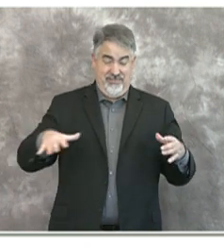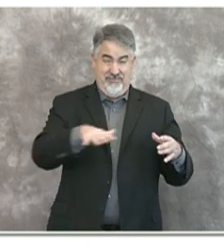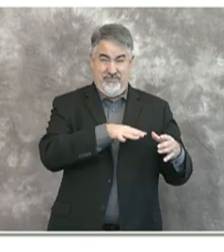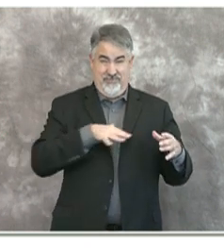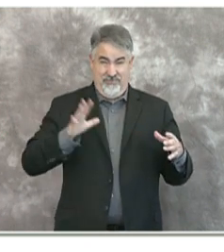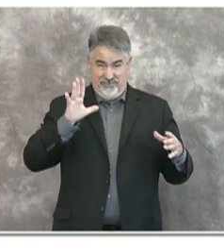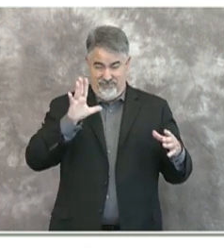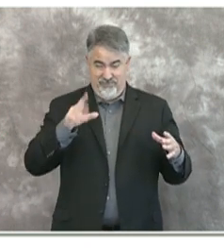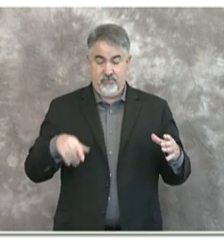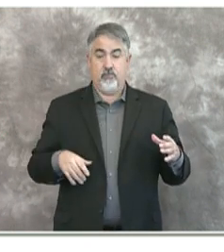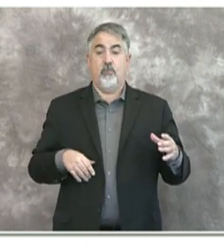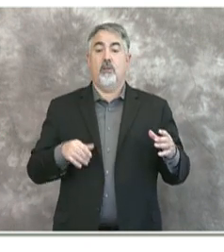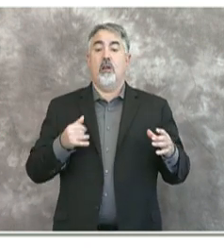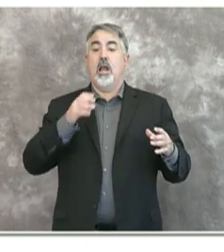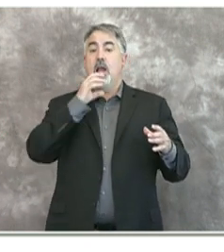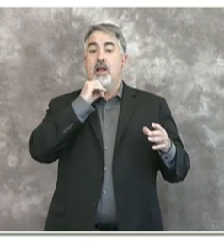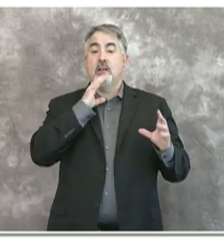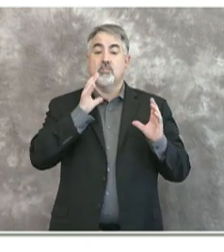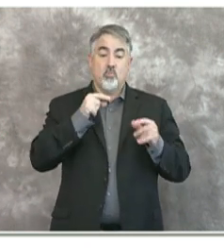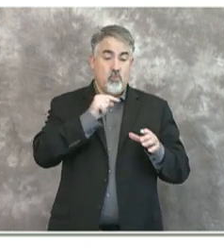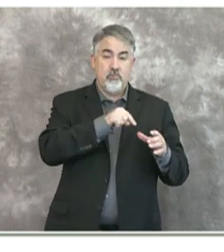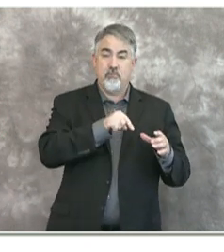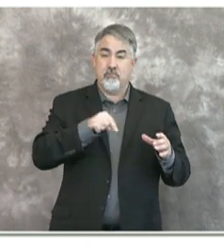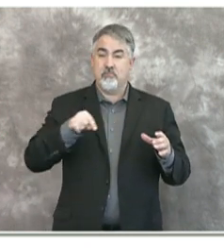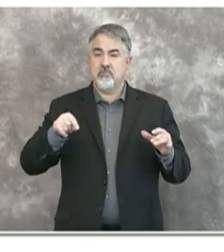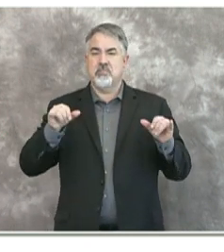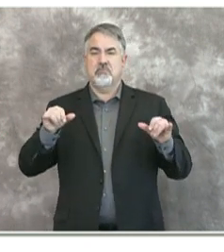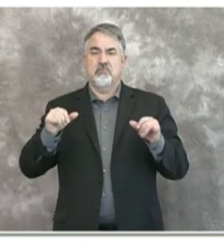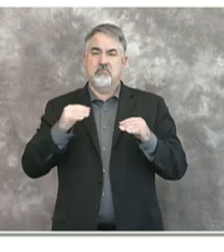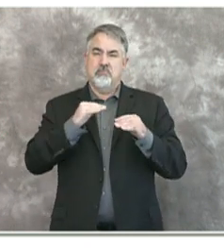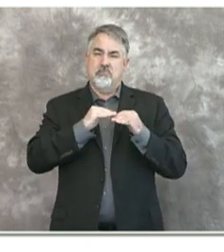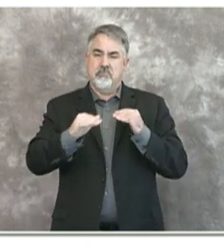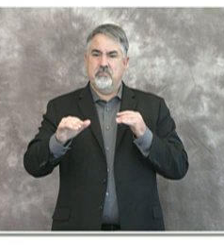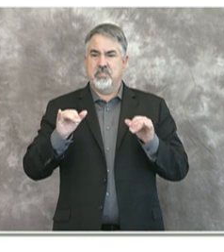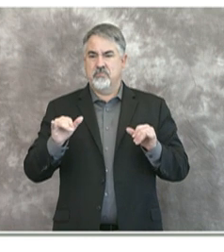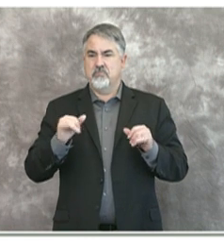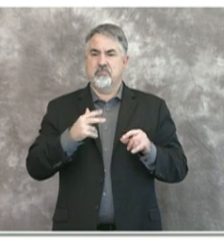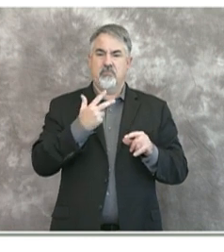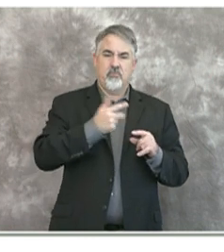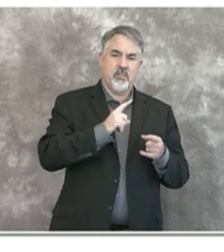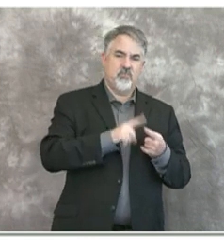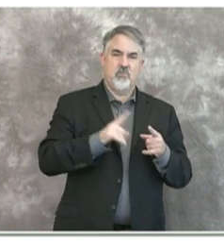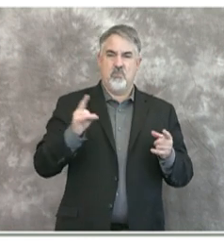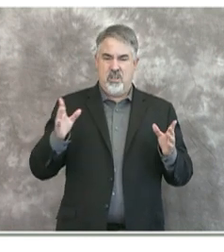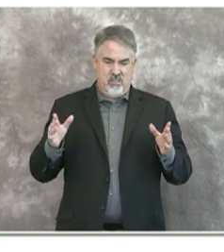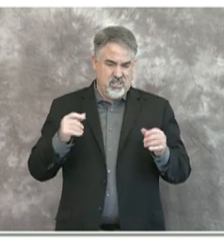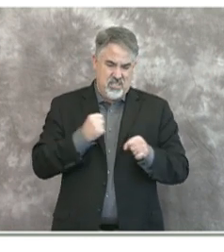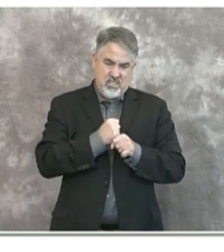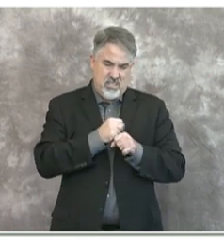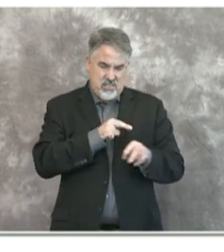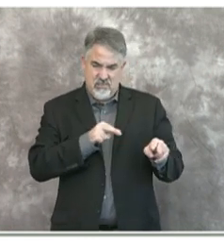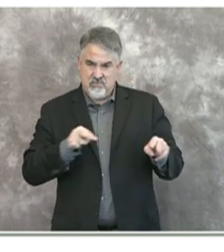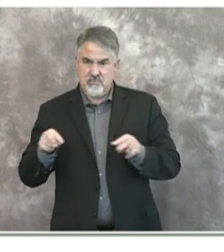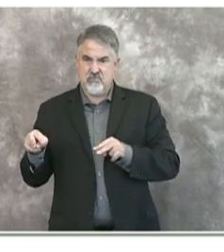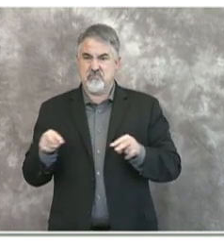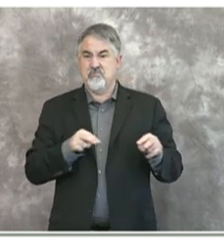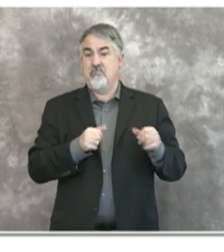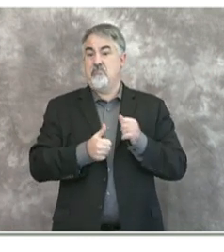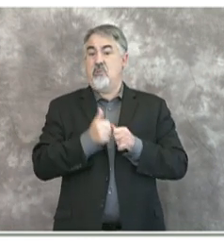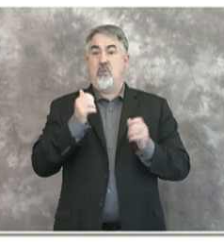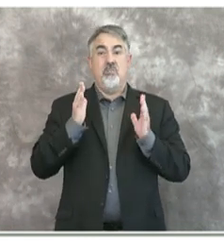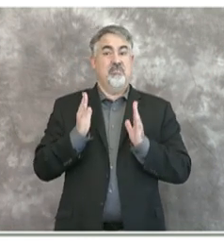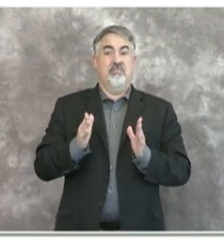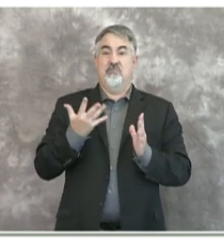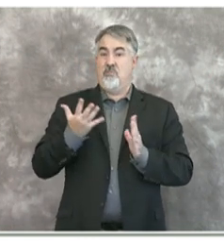4,662, the age range, again, has not varied from 3 months of age to 100 years of age. We still have, the total number